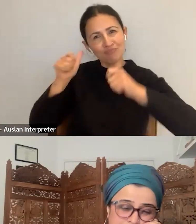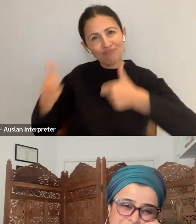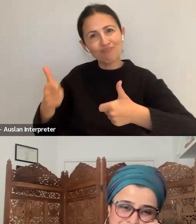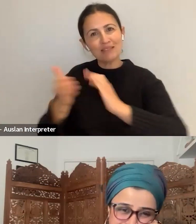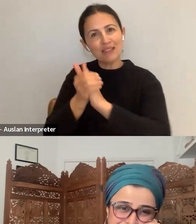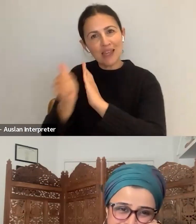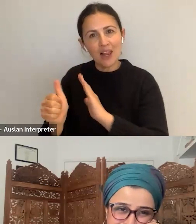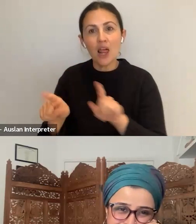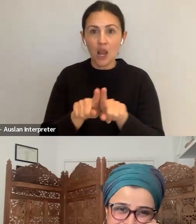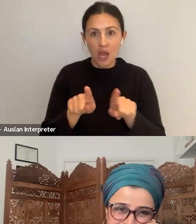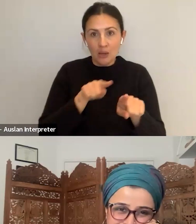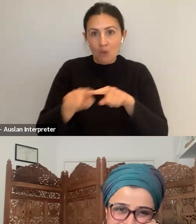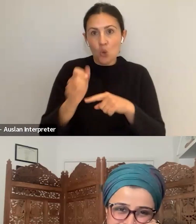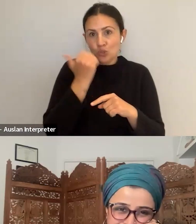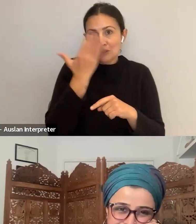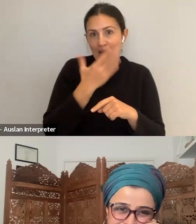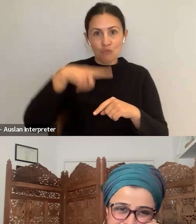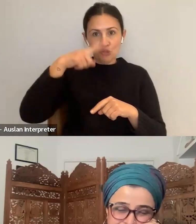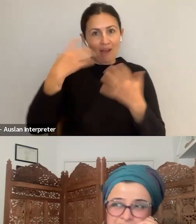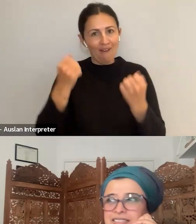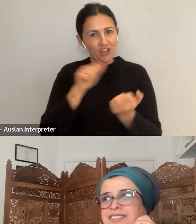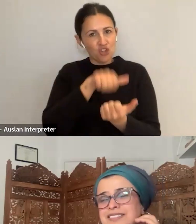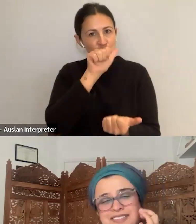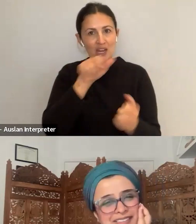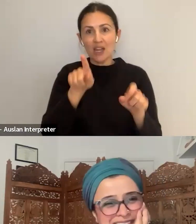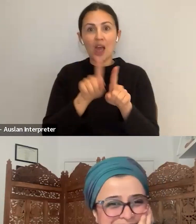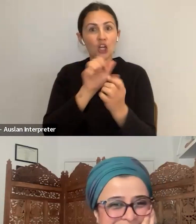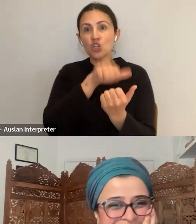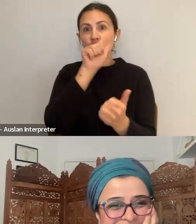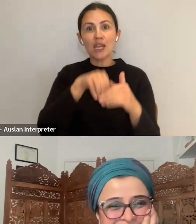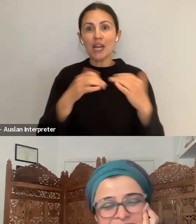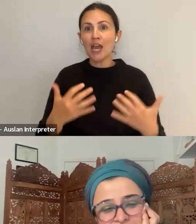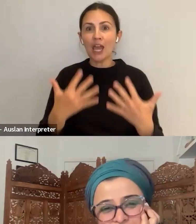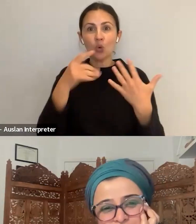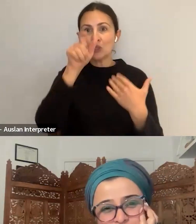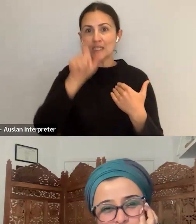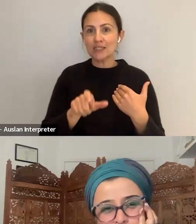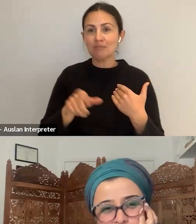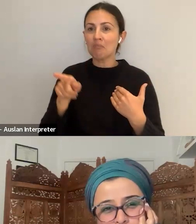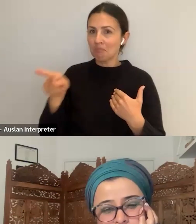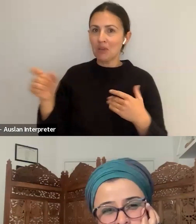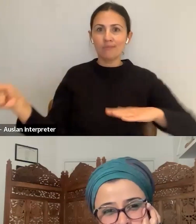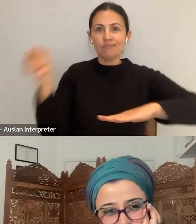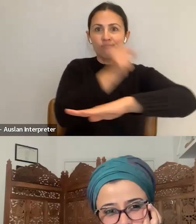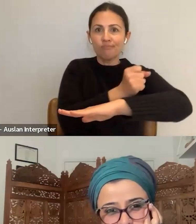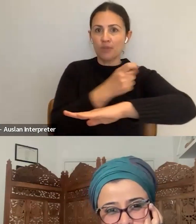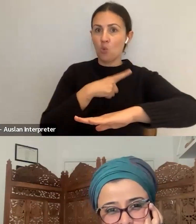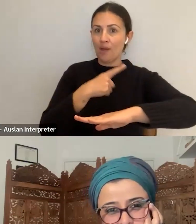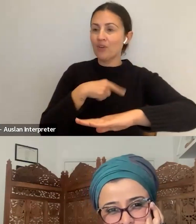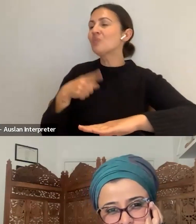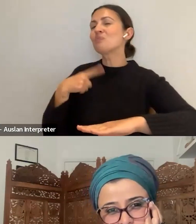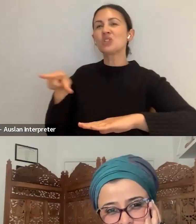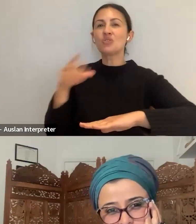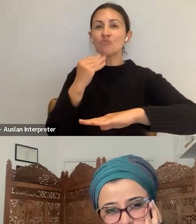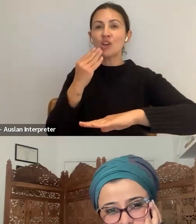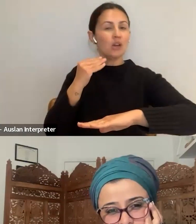know, like stuff to bring. We're complex humans, and quite often this kind of